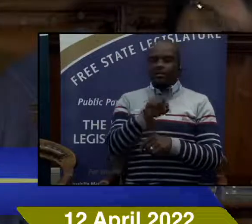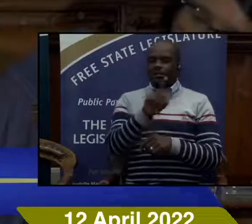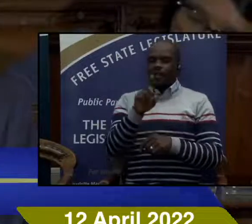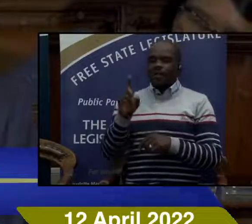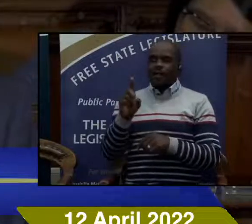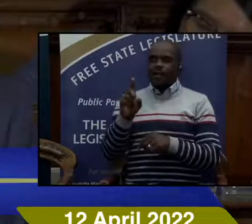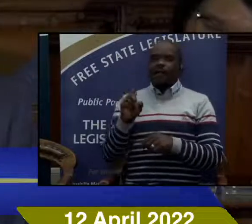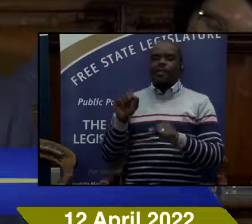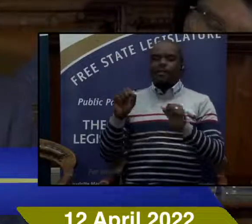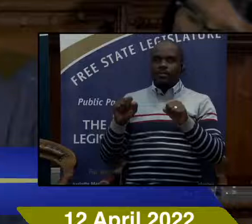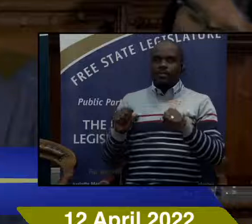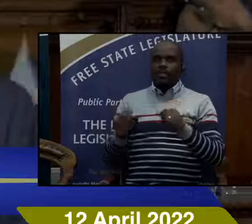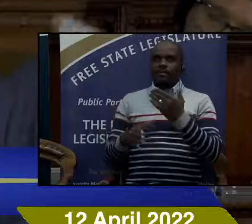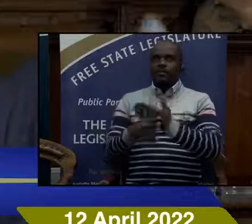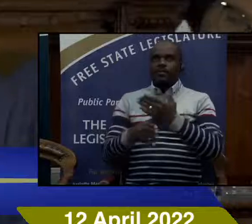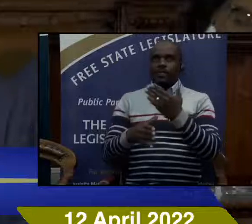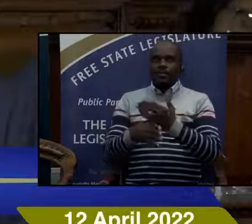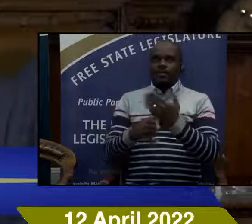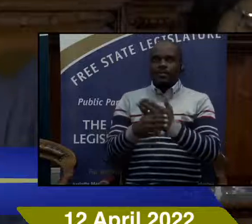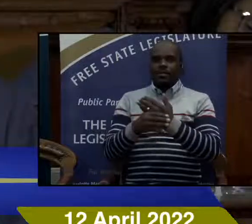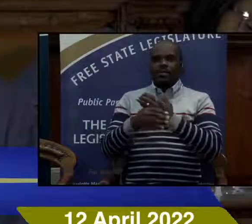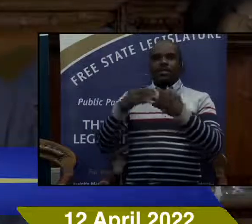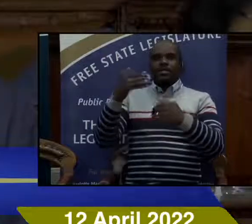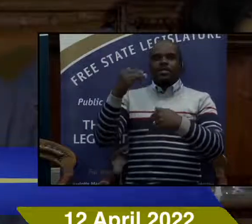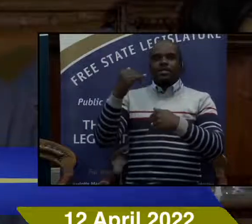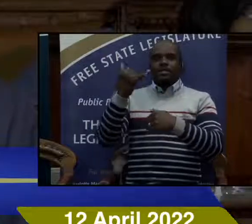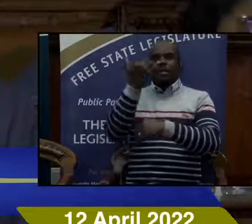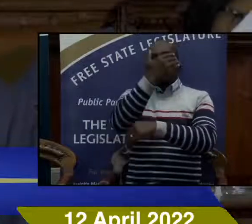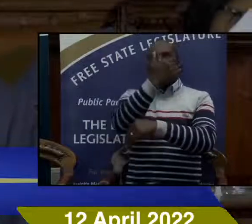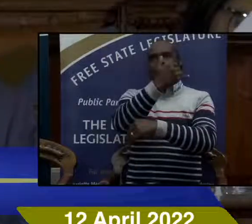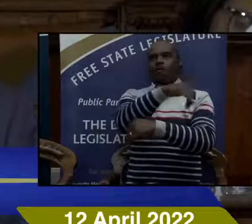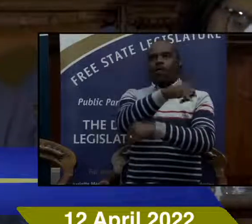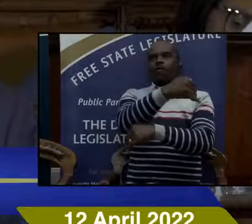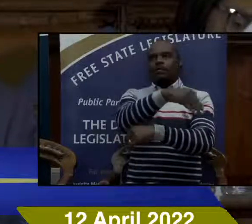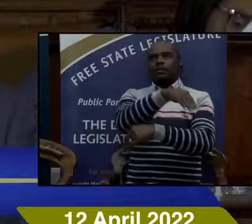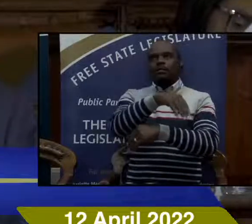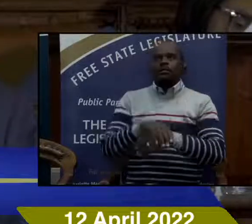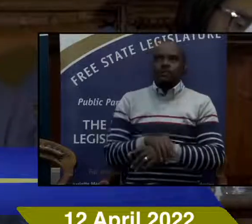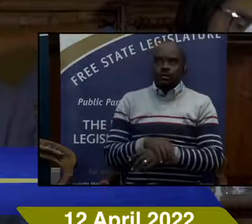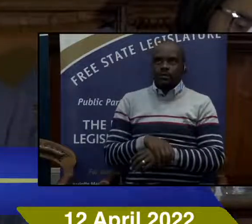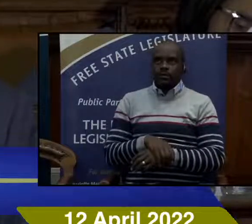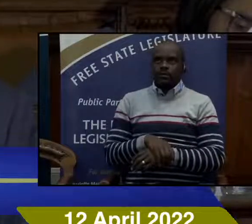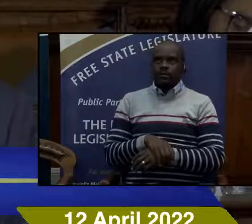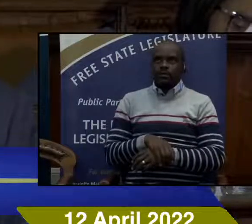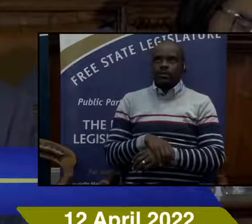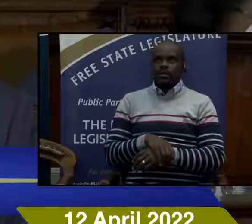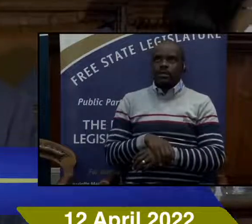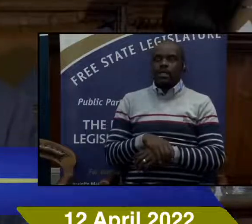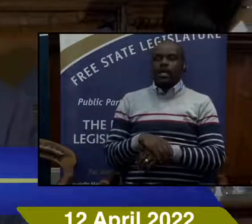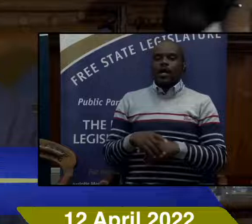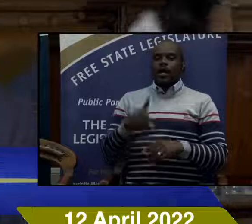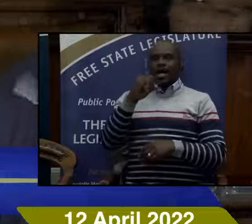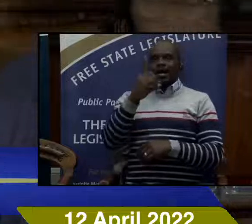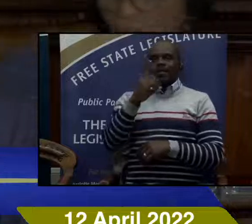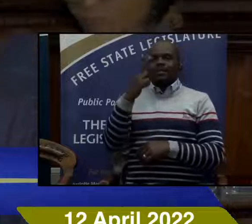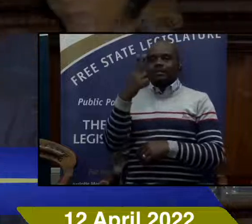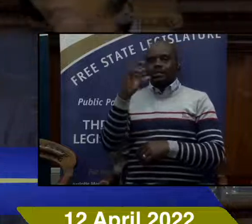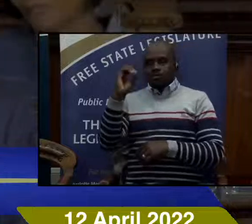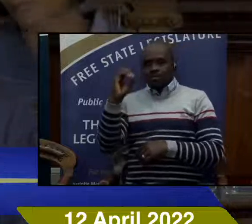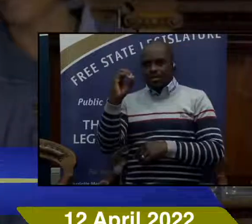program, including the committed education of additional 120 local bursary in this financial